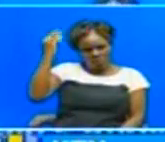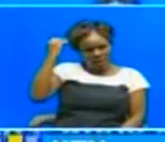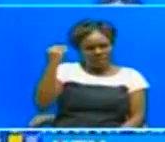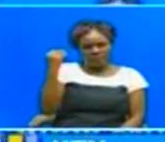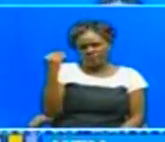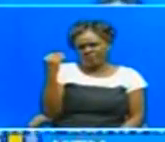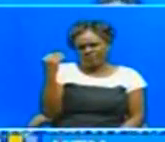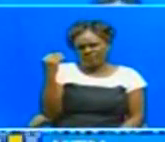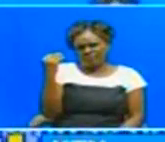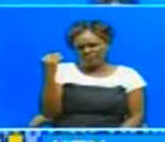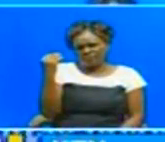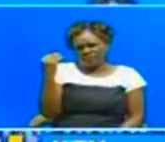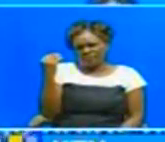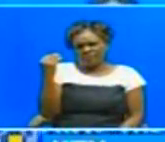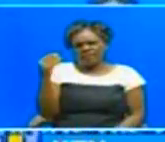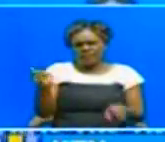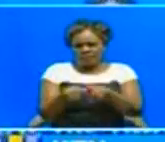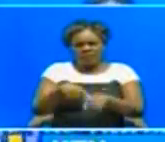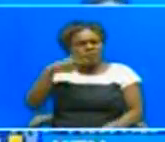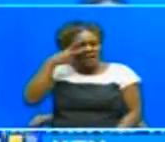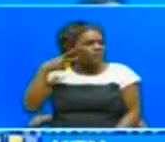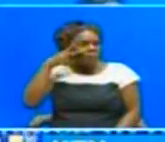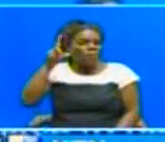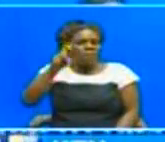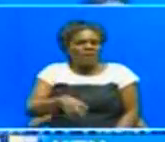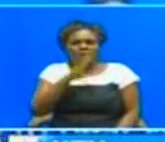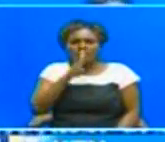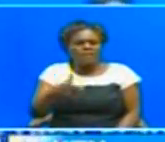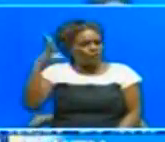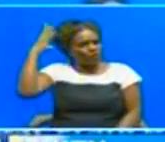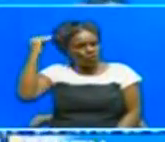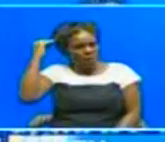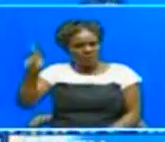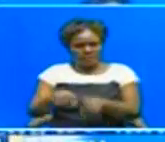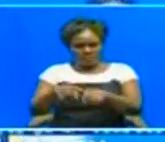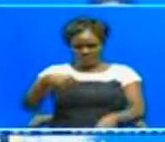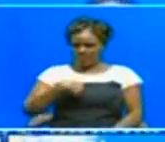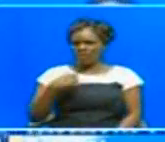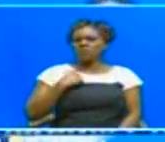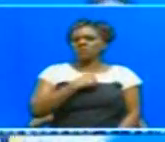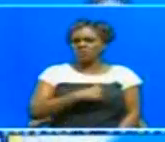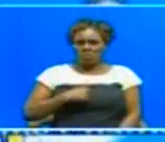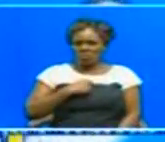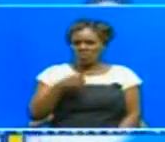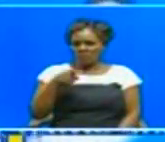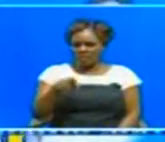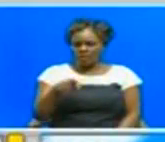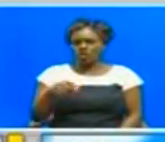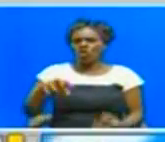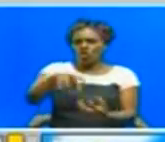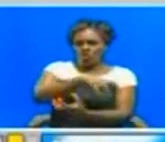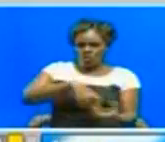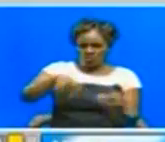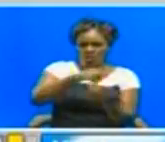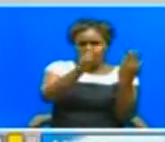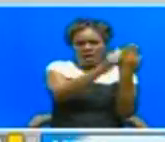a native Somali, and the Al-Shabaab is supposed to look like somebody like me, unfortunately there is this blanket punishment.